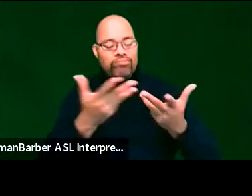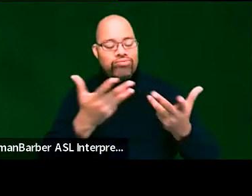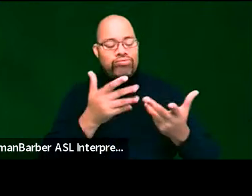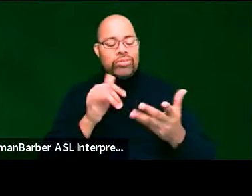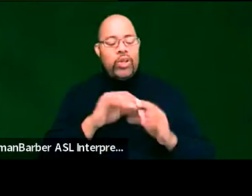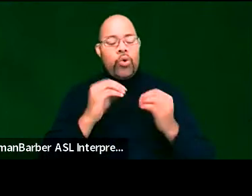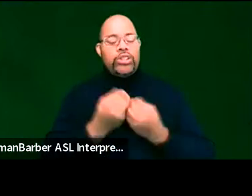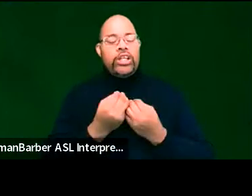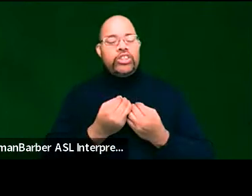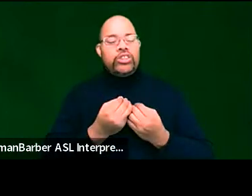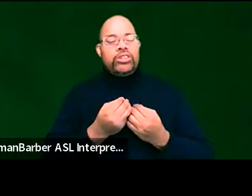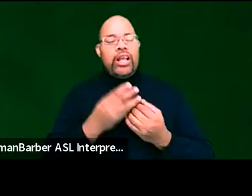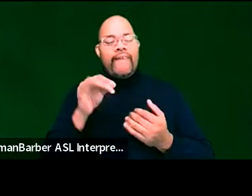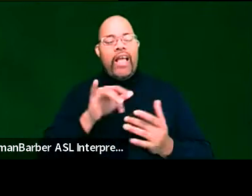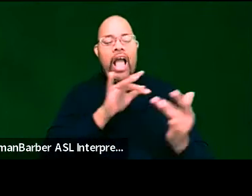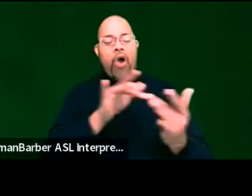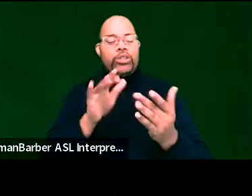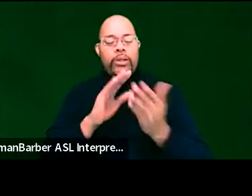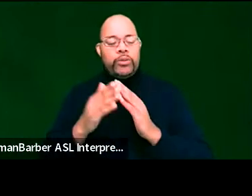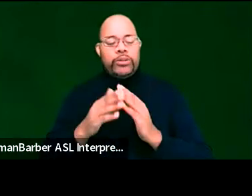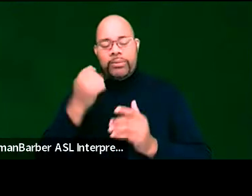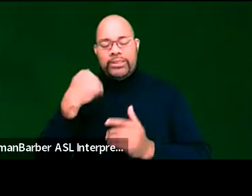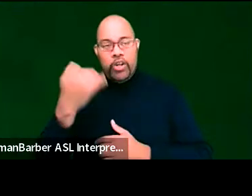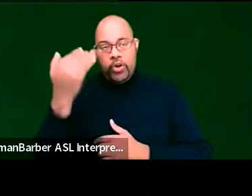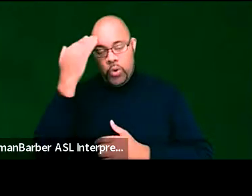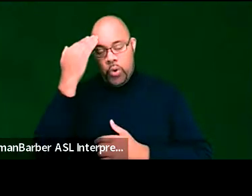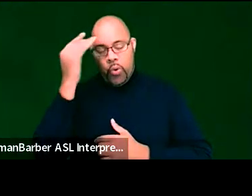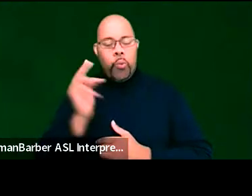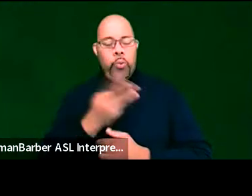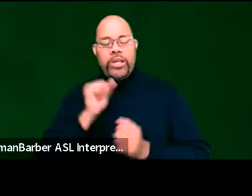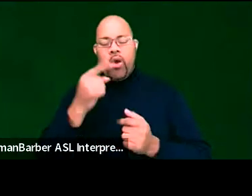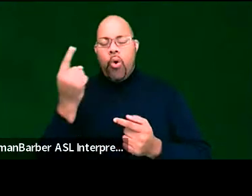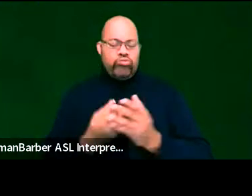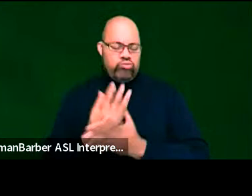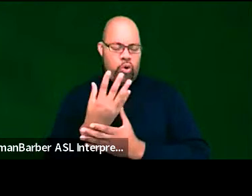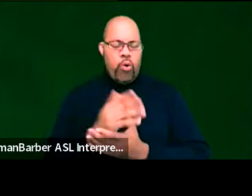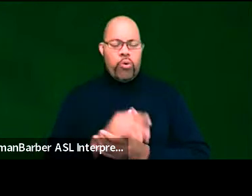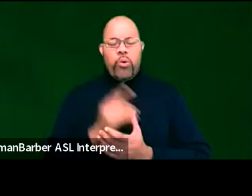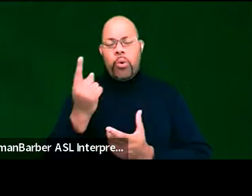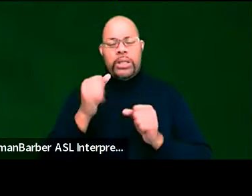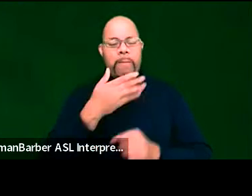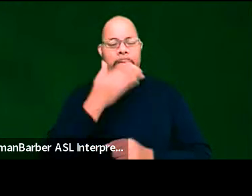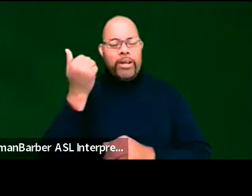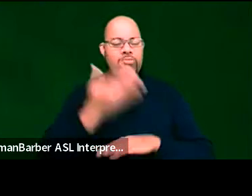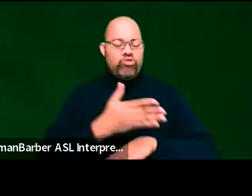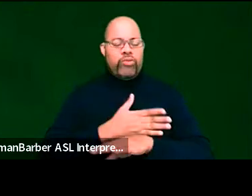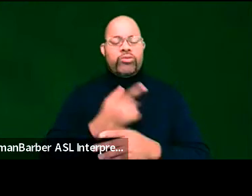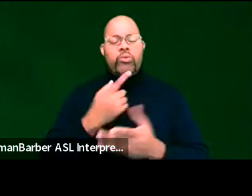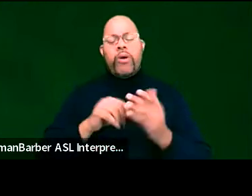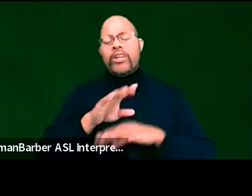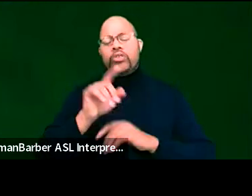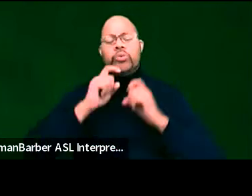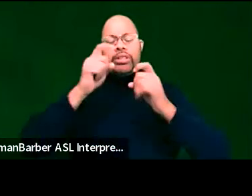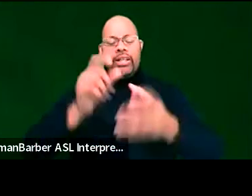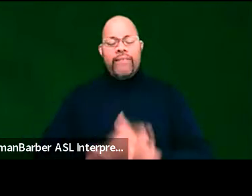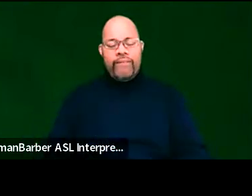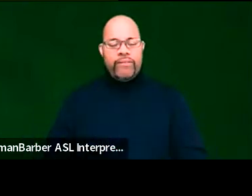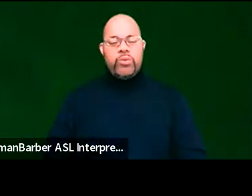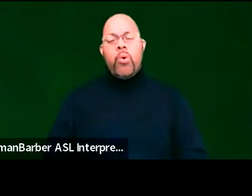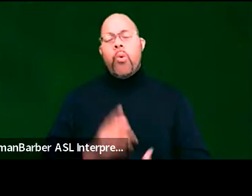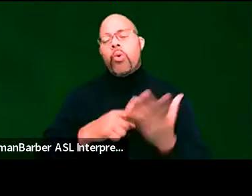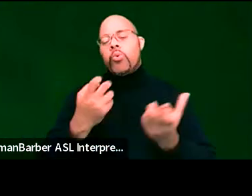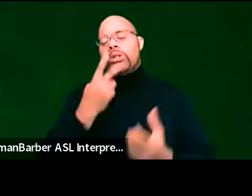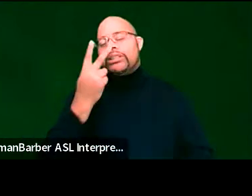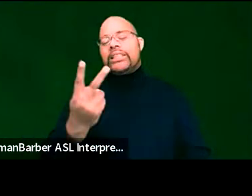these organizations and these outreach communities? Because I know we could always grow and be better. So what advice would you give, and what would you like